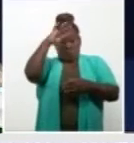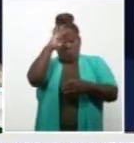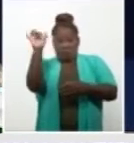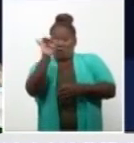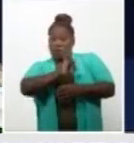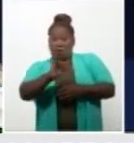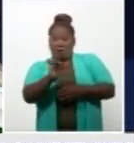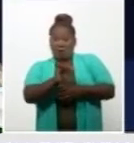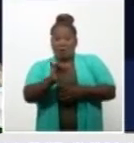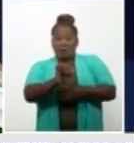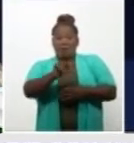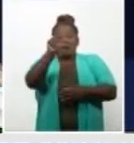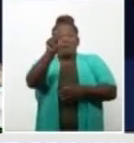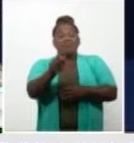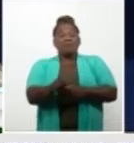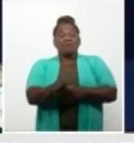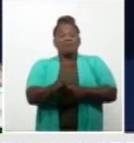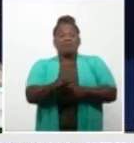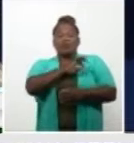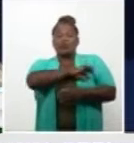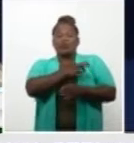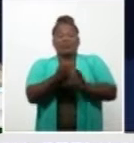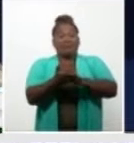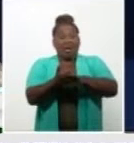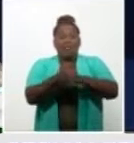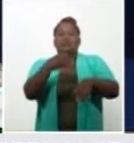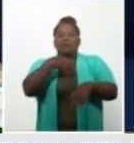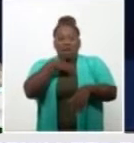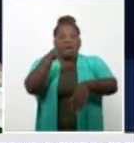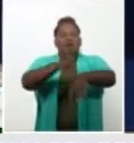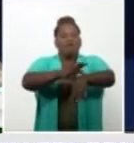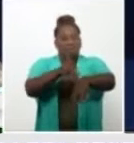country of a number of asymptomatic cases,